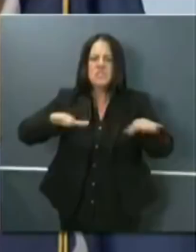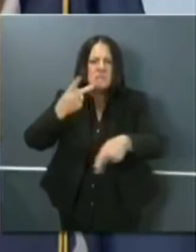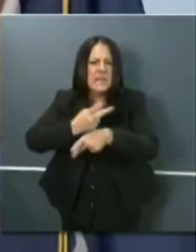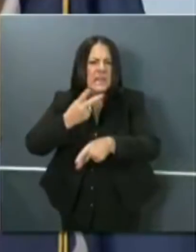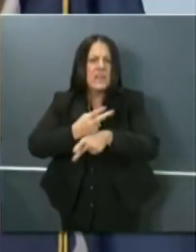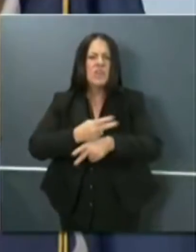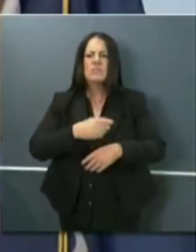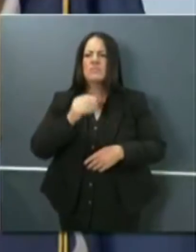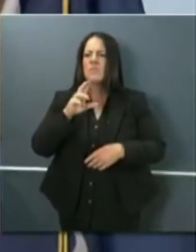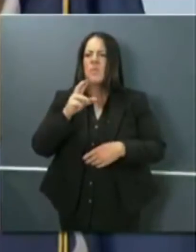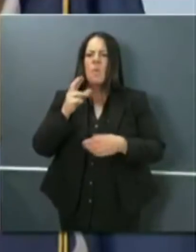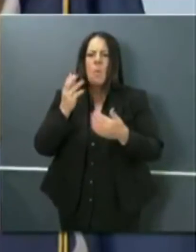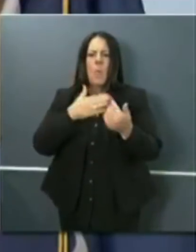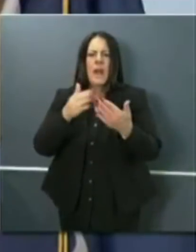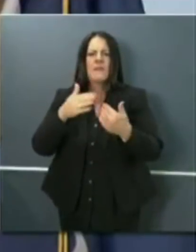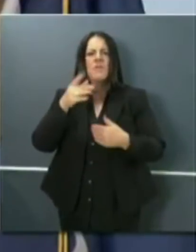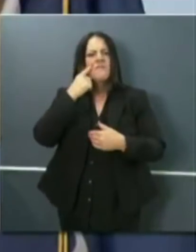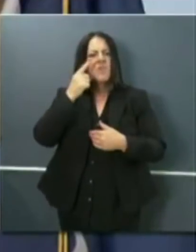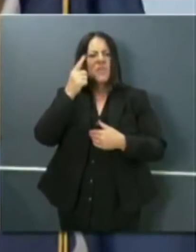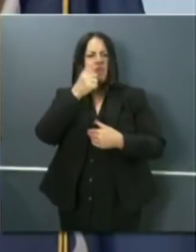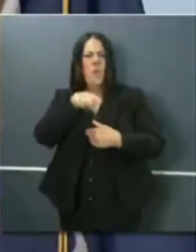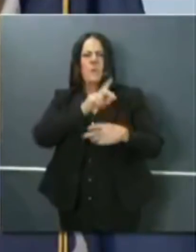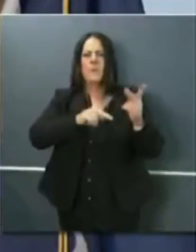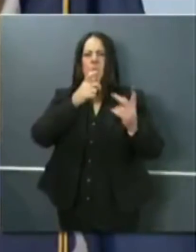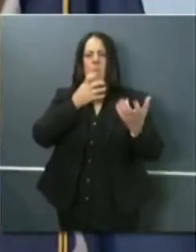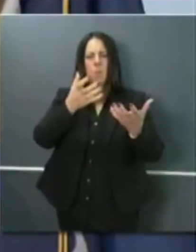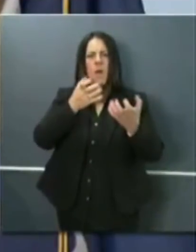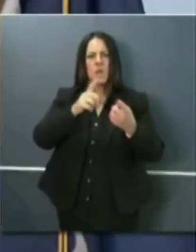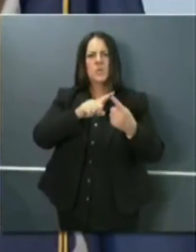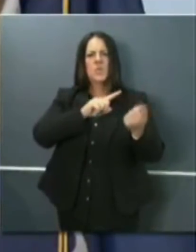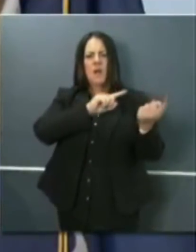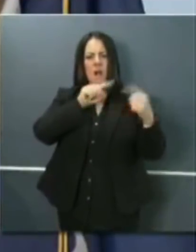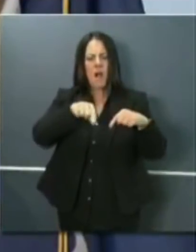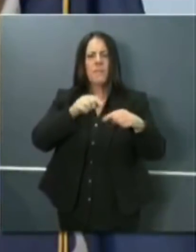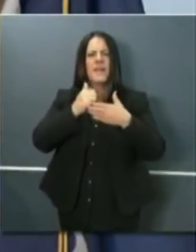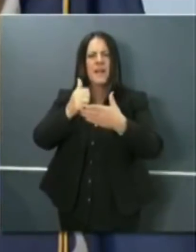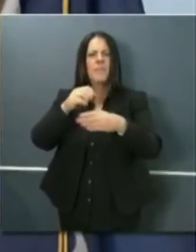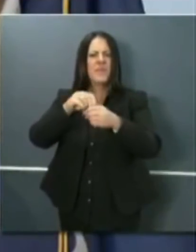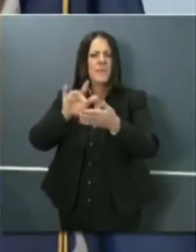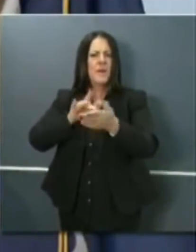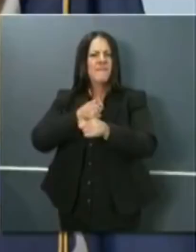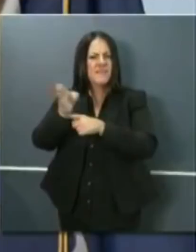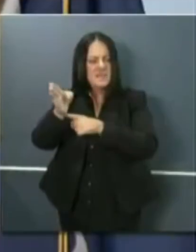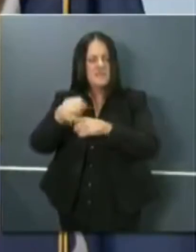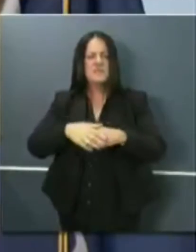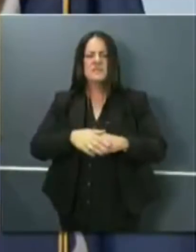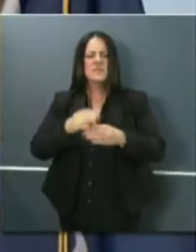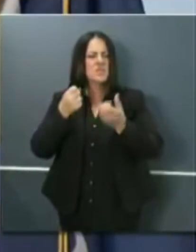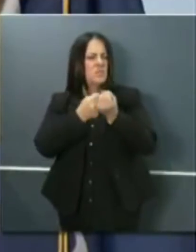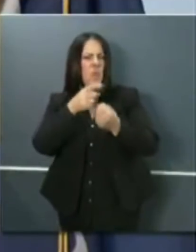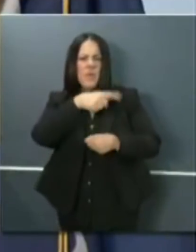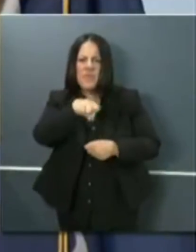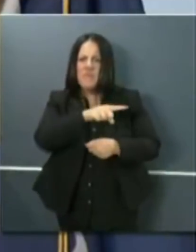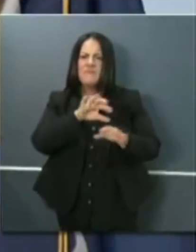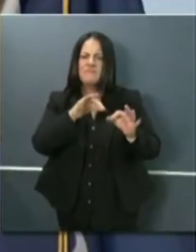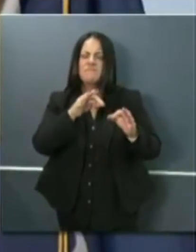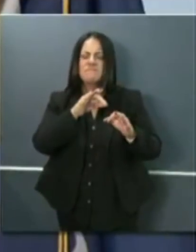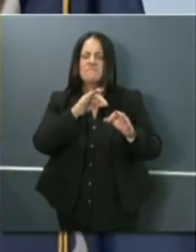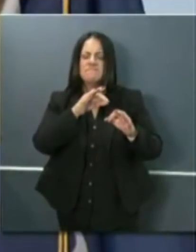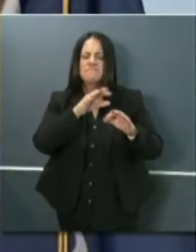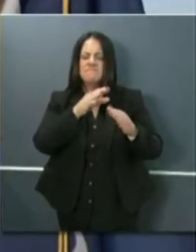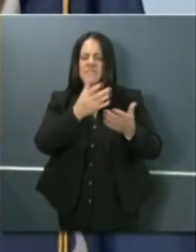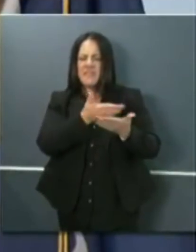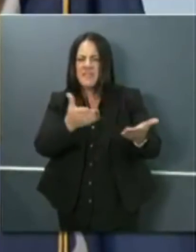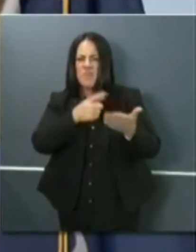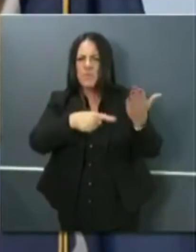going to participate in this workforce, that can get the kind of support on things that otherwise we